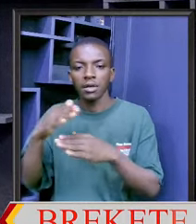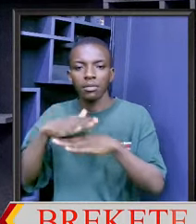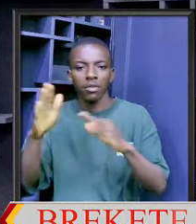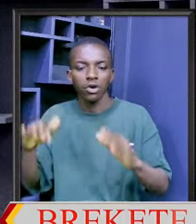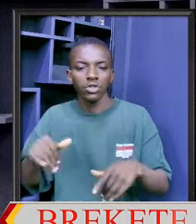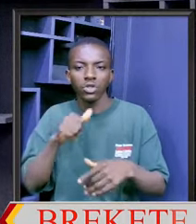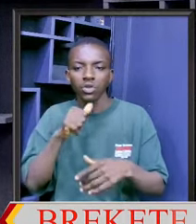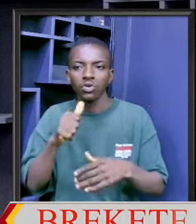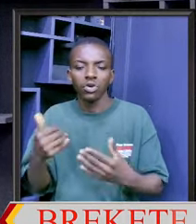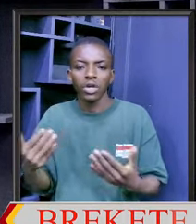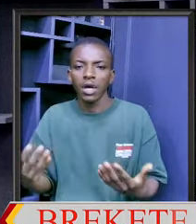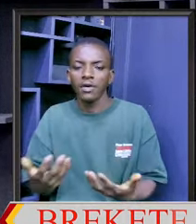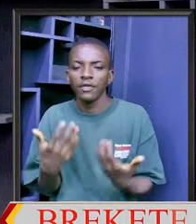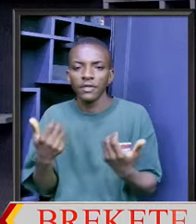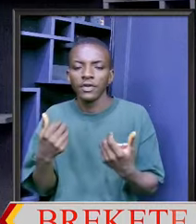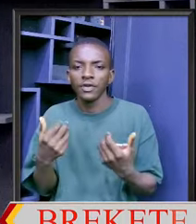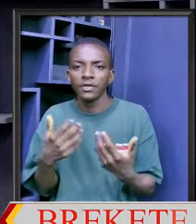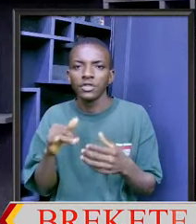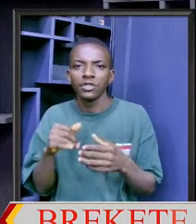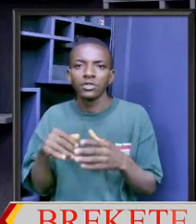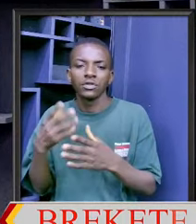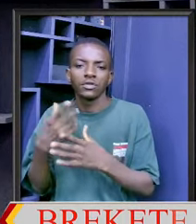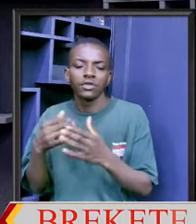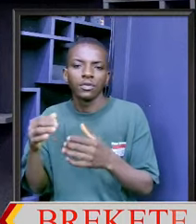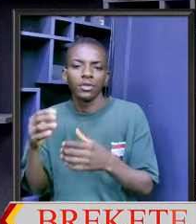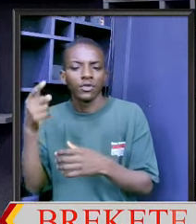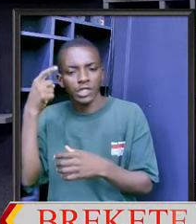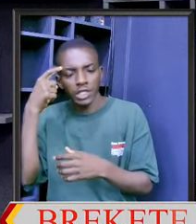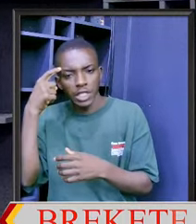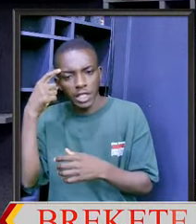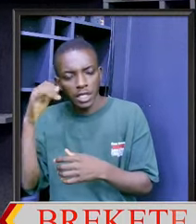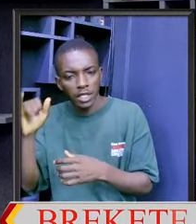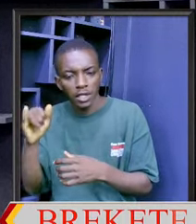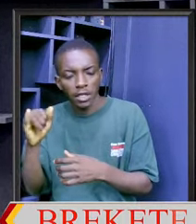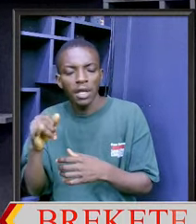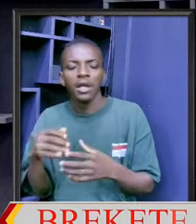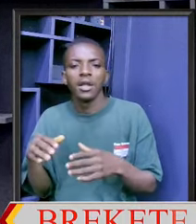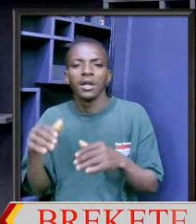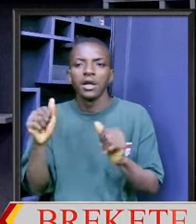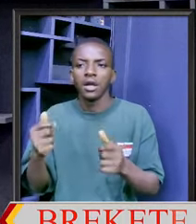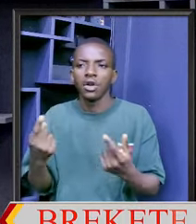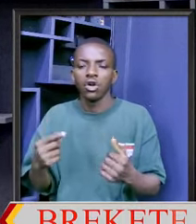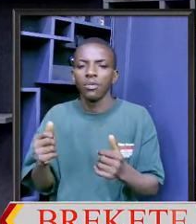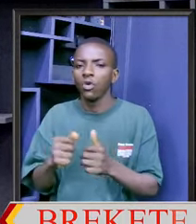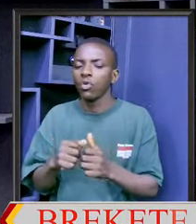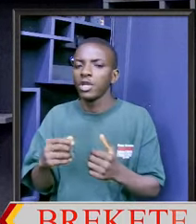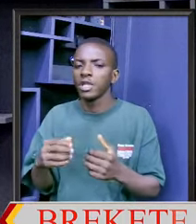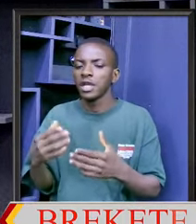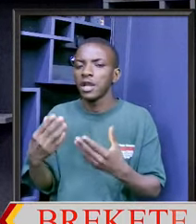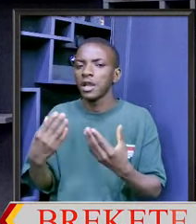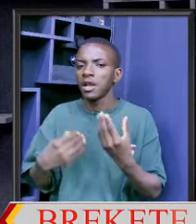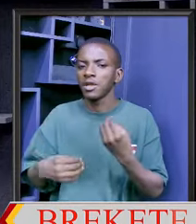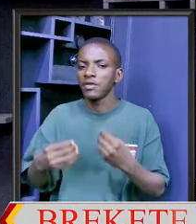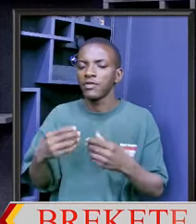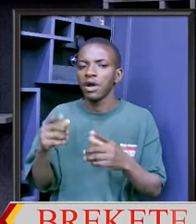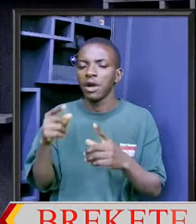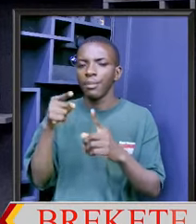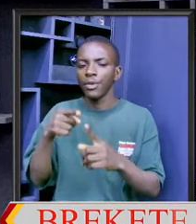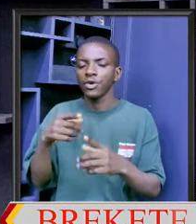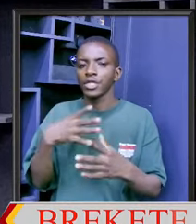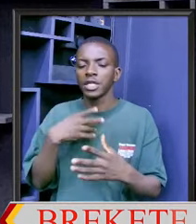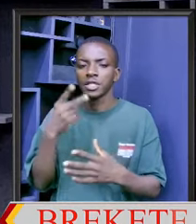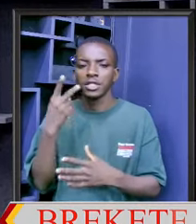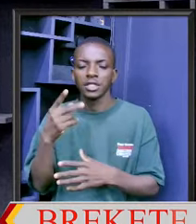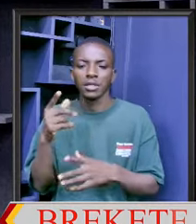not afraid to break away from conventional thinking. They can come up with innovative approaches